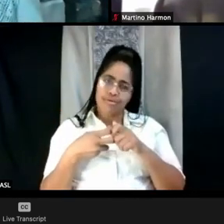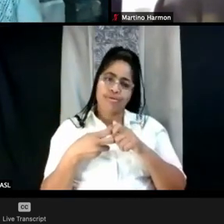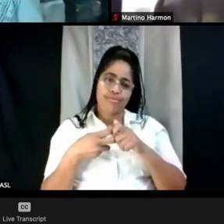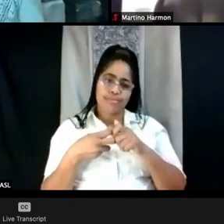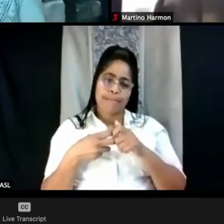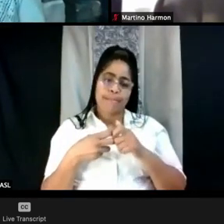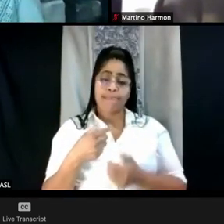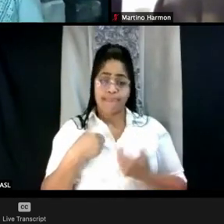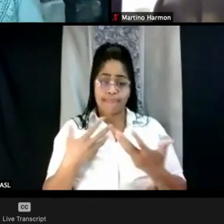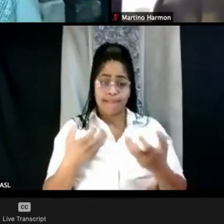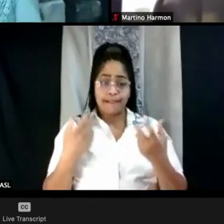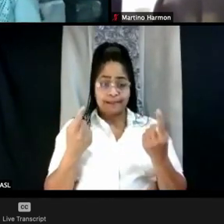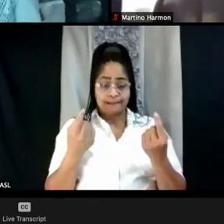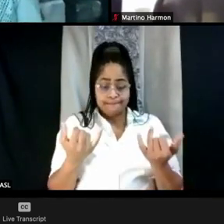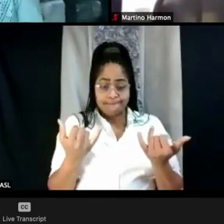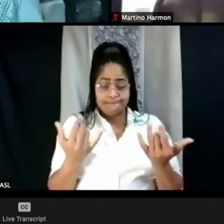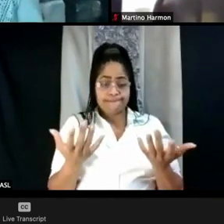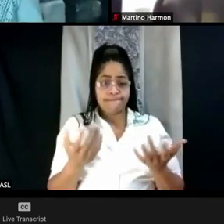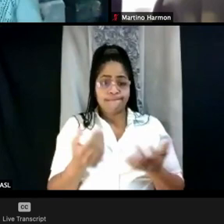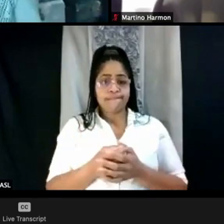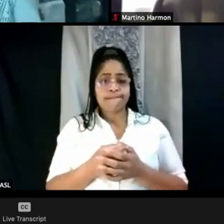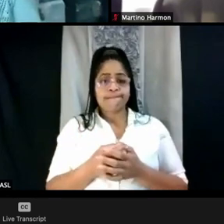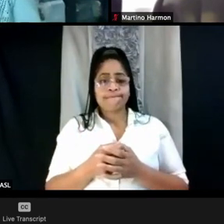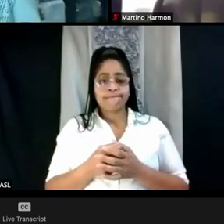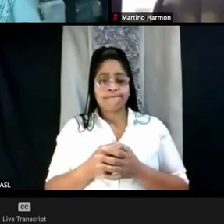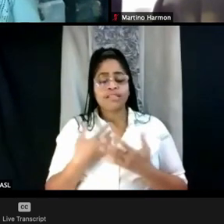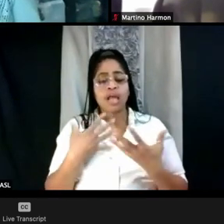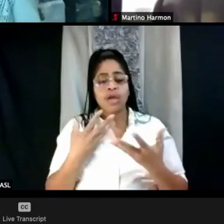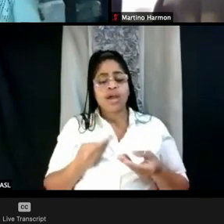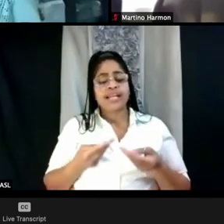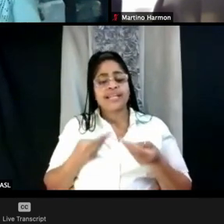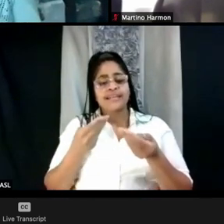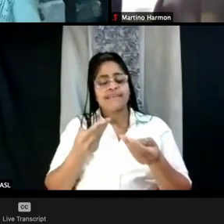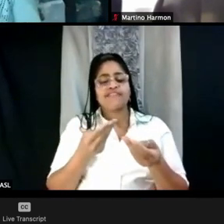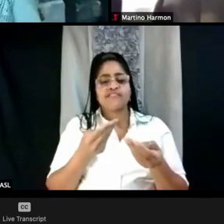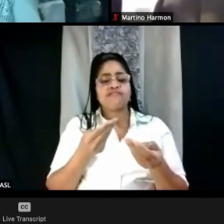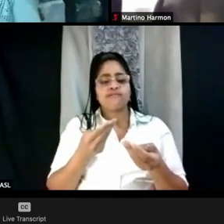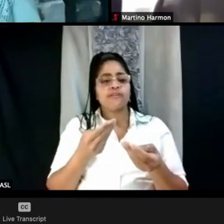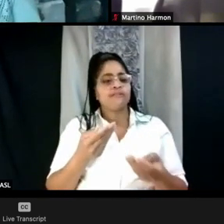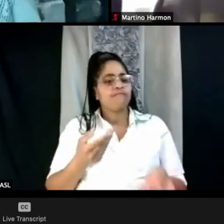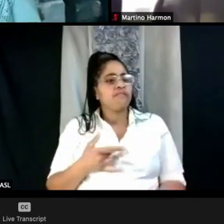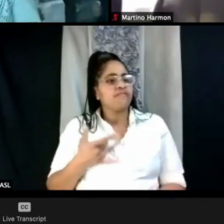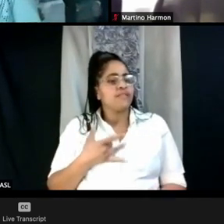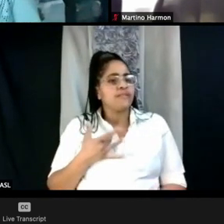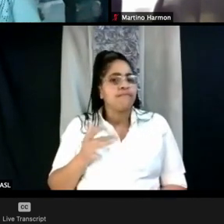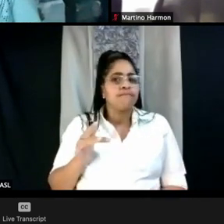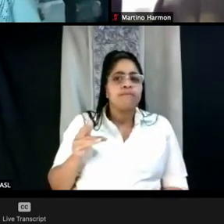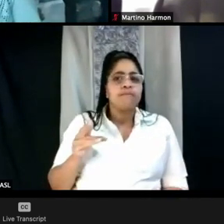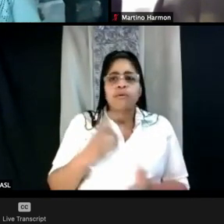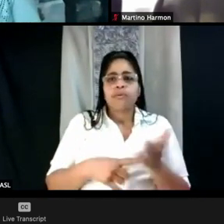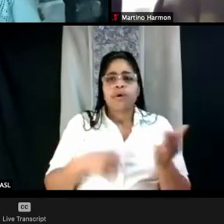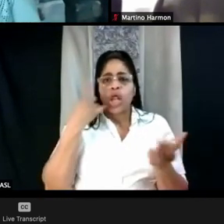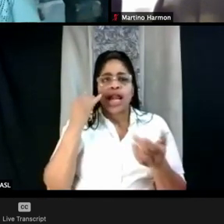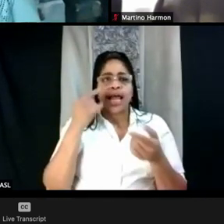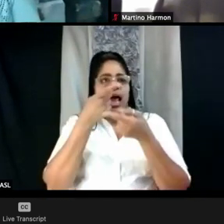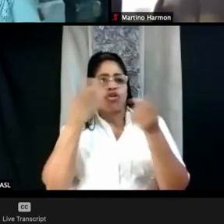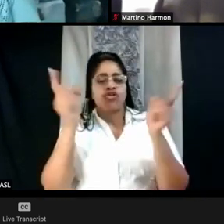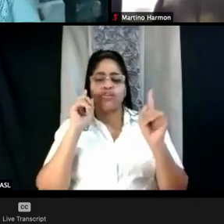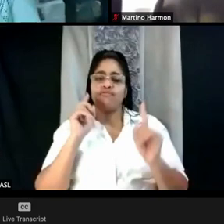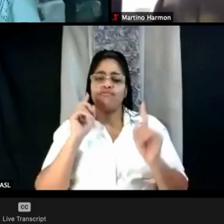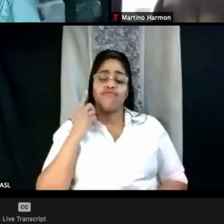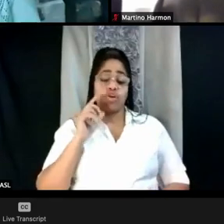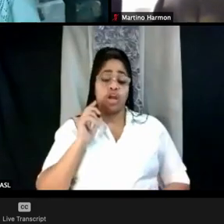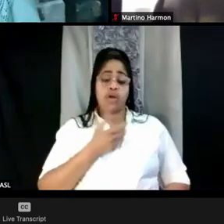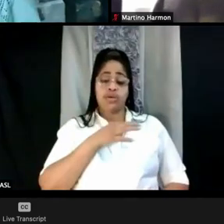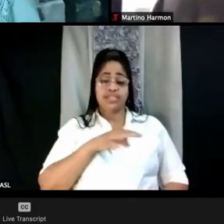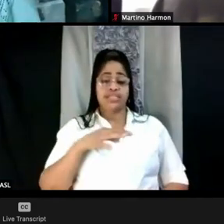what I'd like to do today is to just give you a sense of the lay of the land out there for our employees